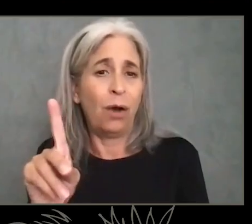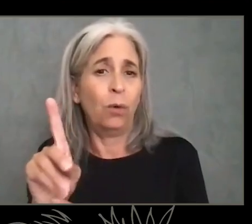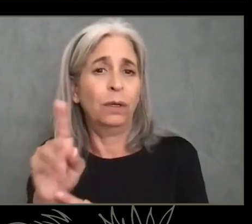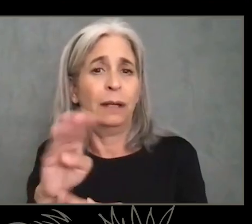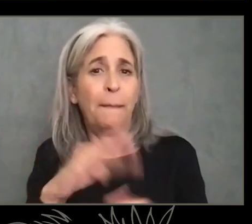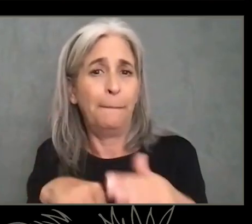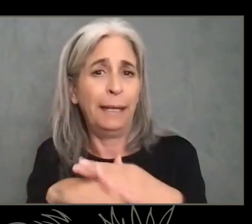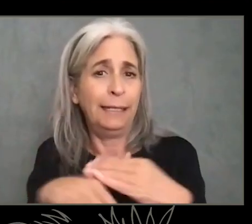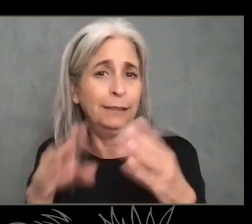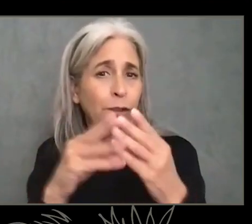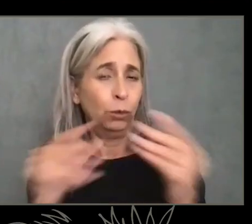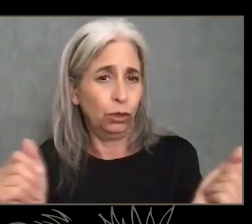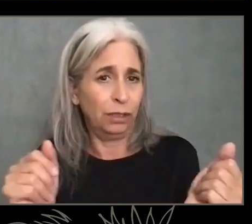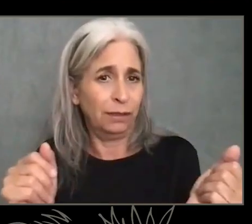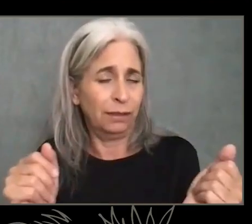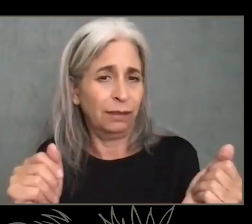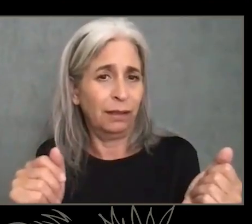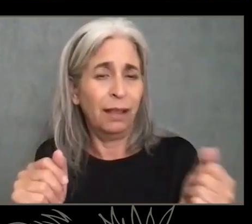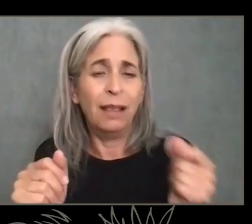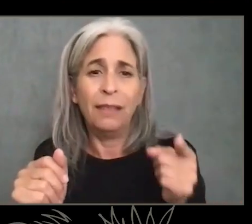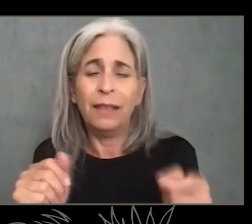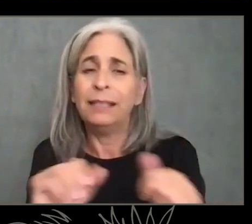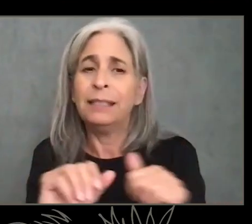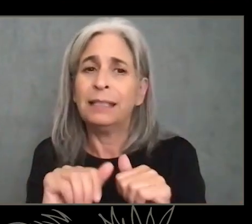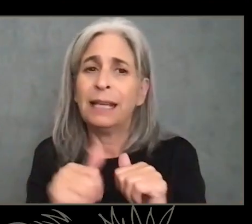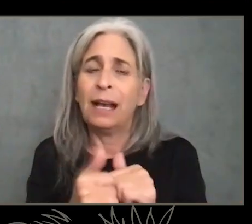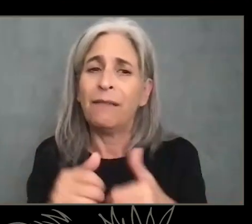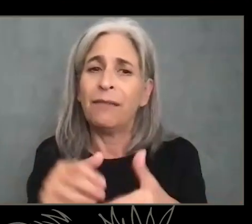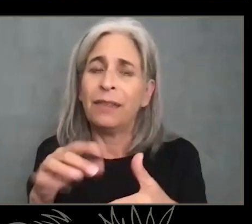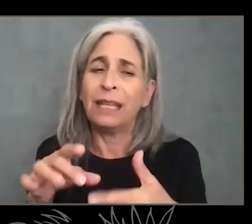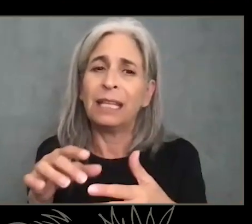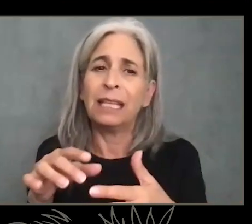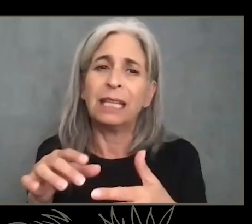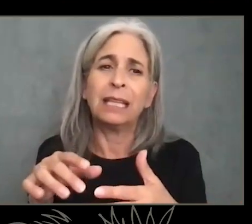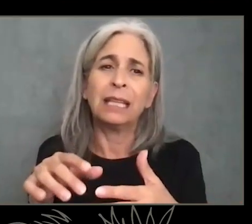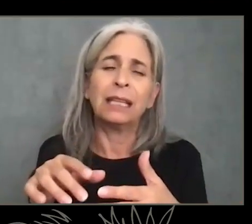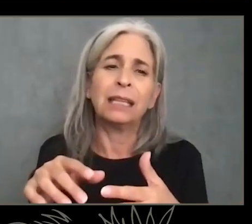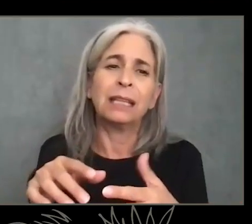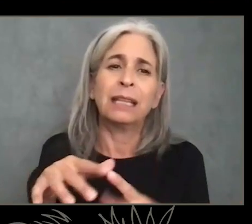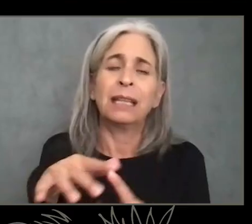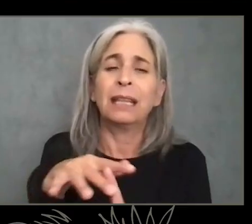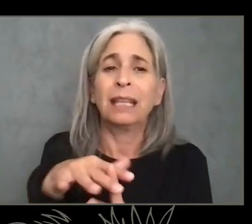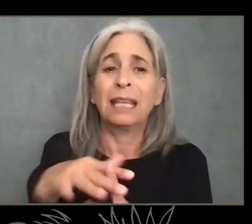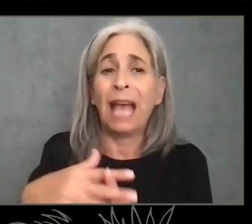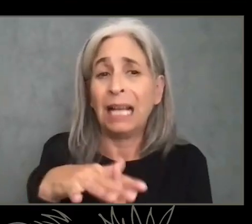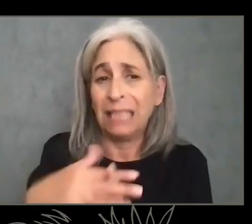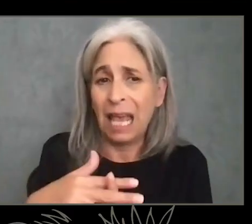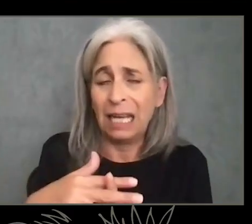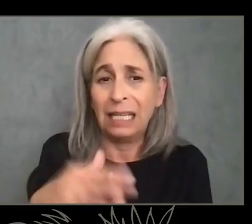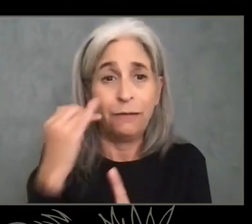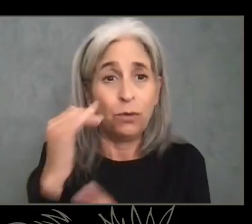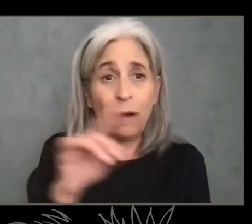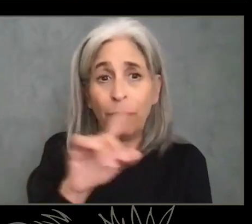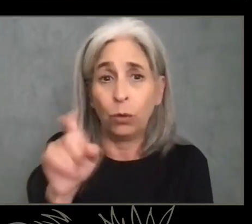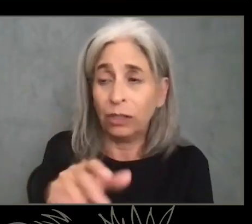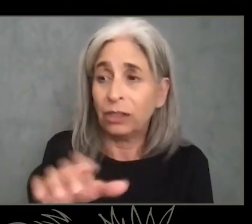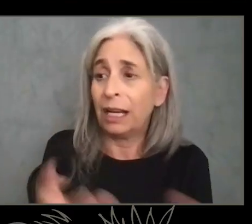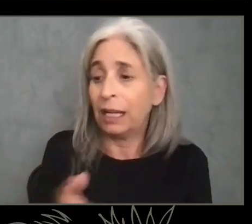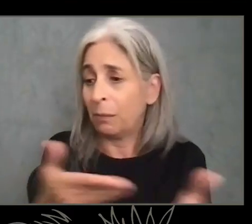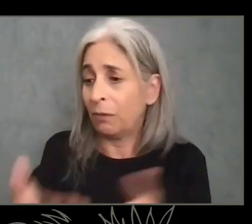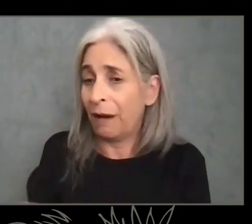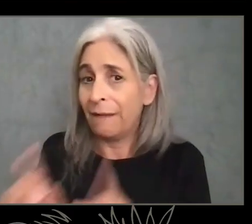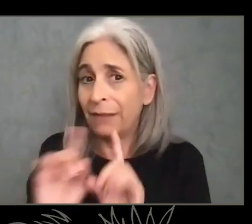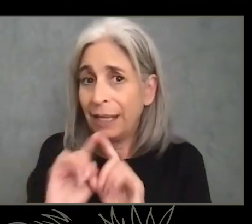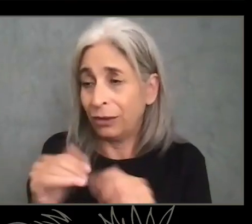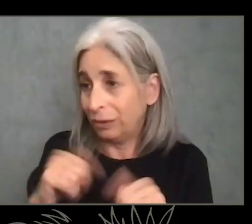cloud-based solutions. And this is a way that I'll have the content. I mean, I'm the owner, and I can provide the same experience. You have a question, I can provide